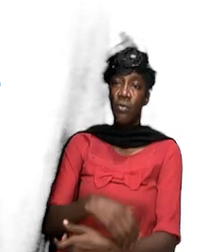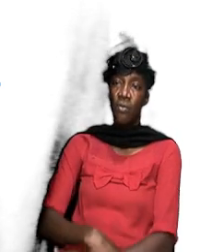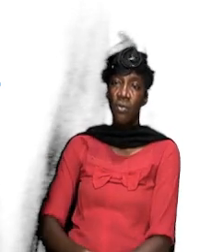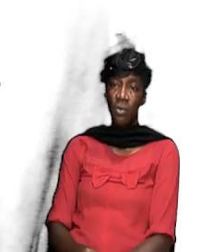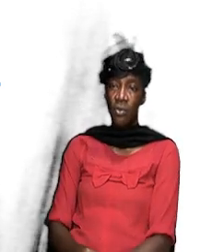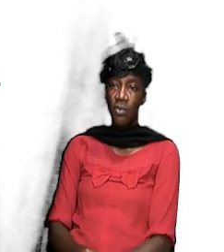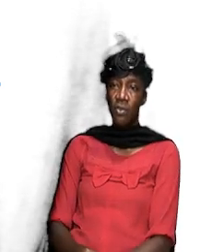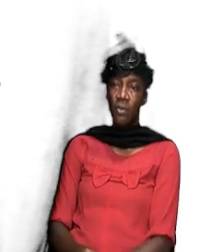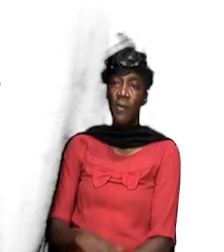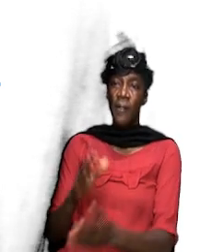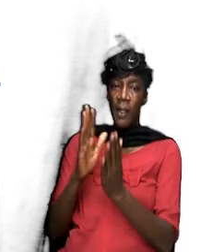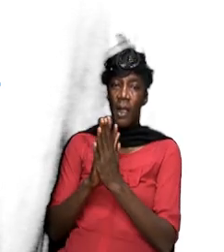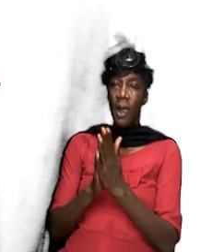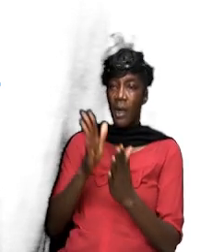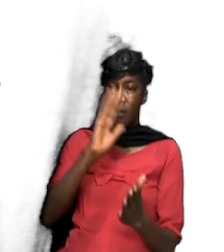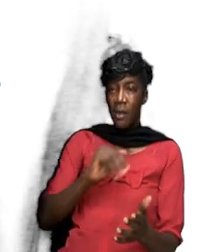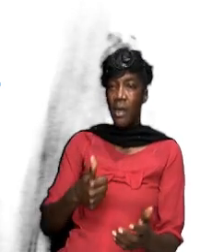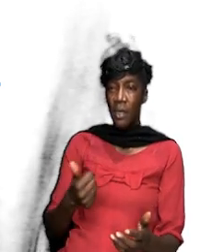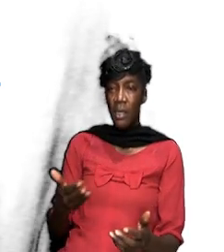Then if we ask God for anything,